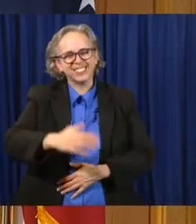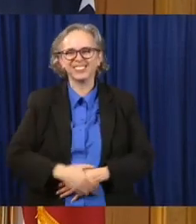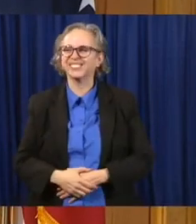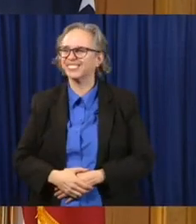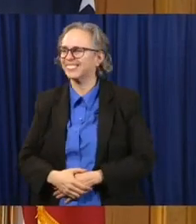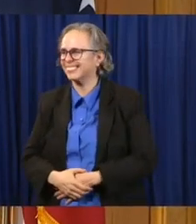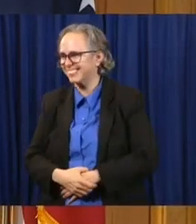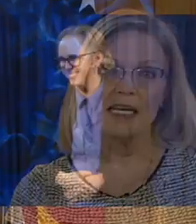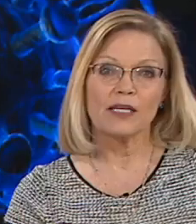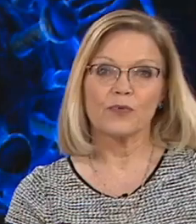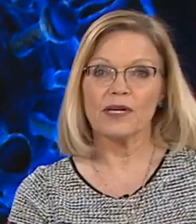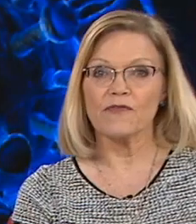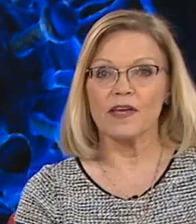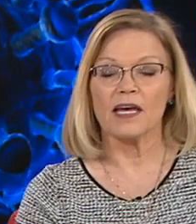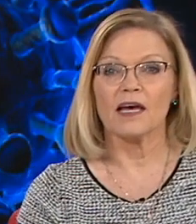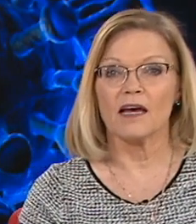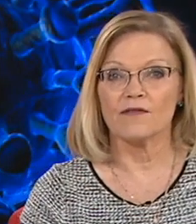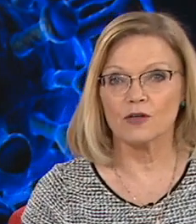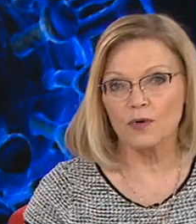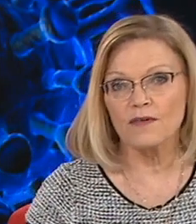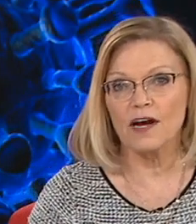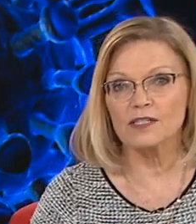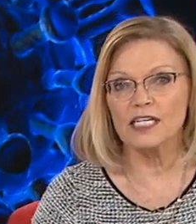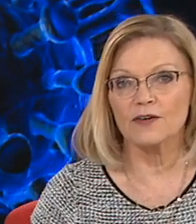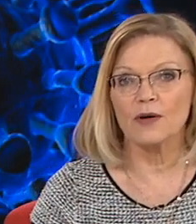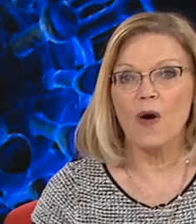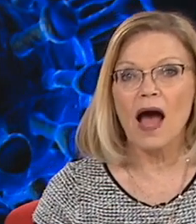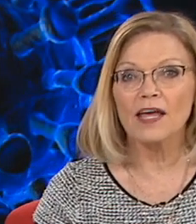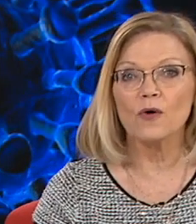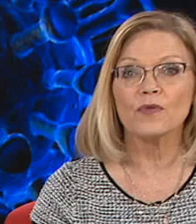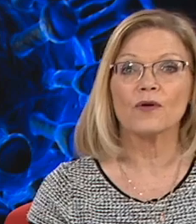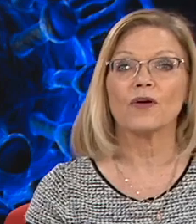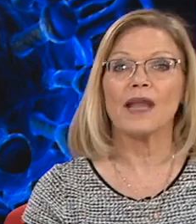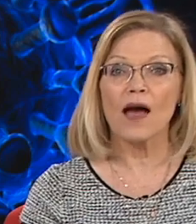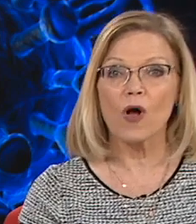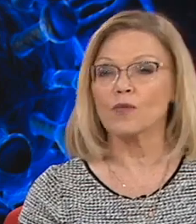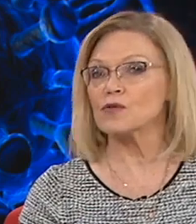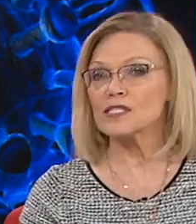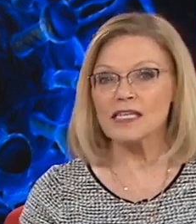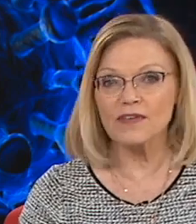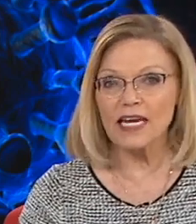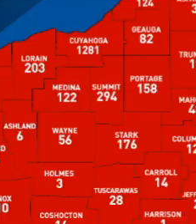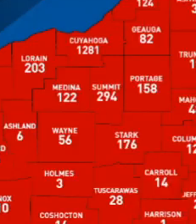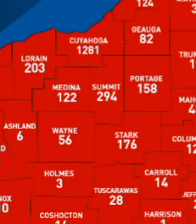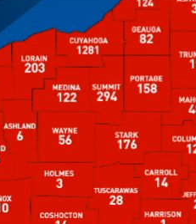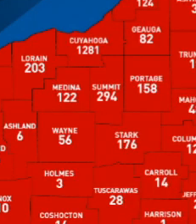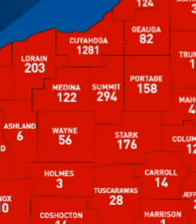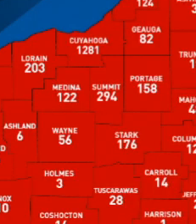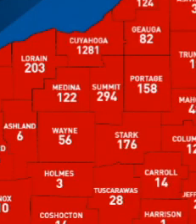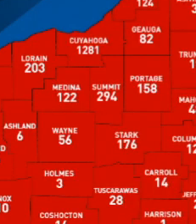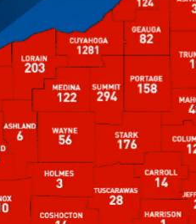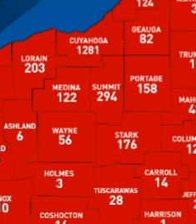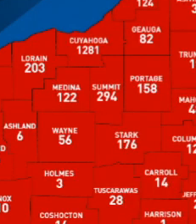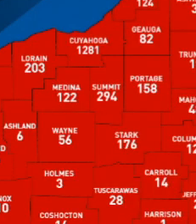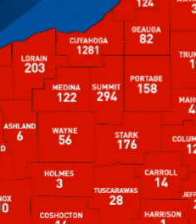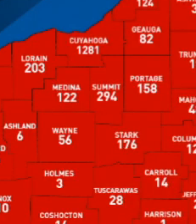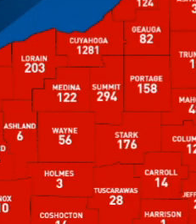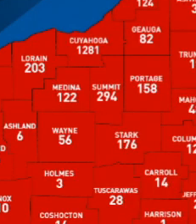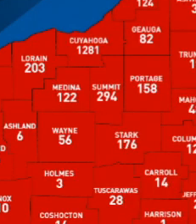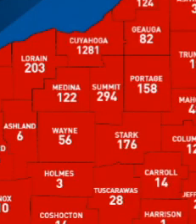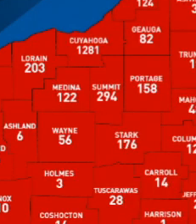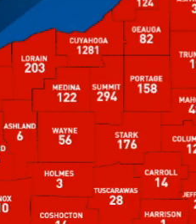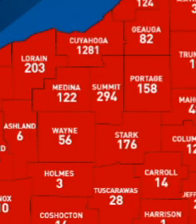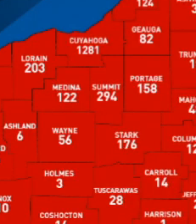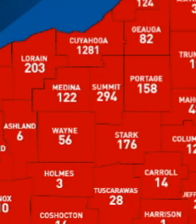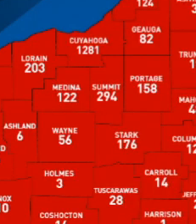listening to Governor DeWine's daily briefing of the coronavirus here in Ohio. There are now almost 7,800 cases of